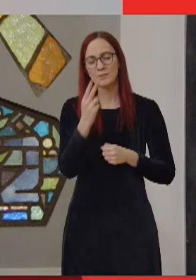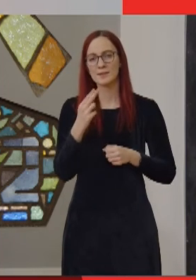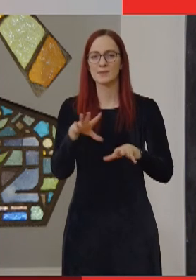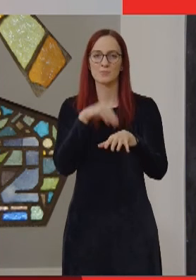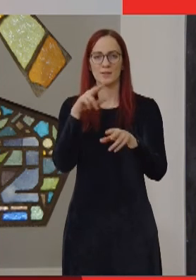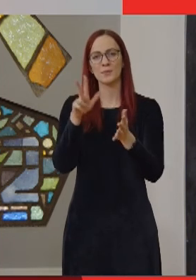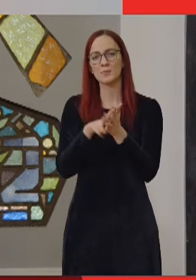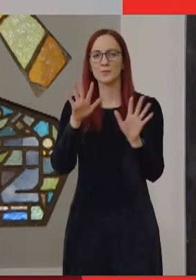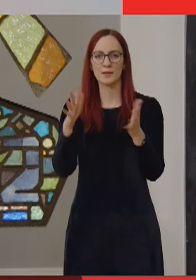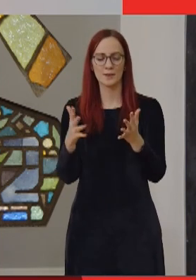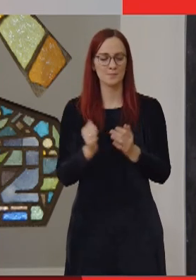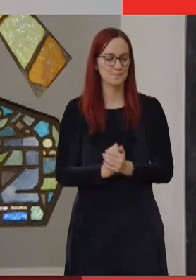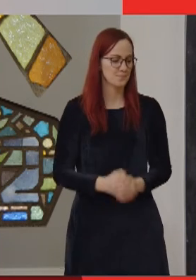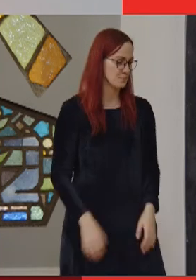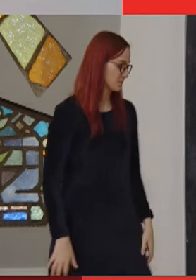face.